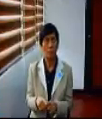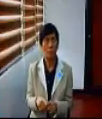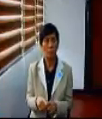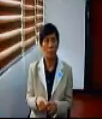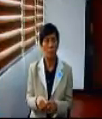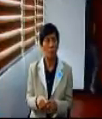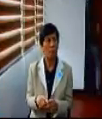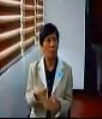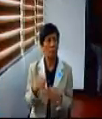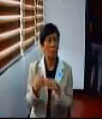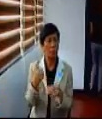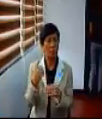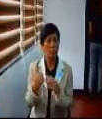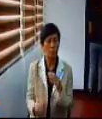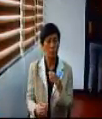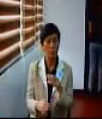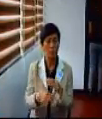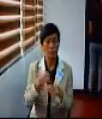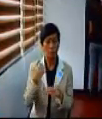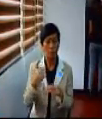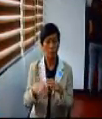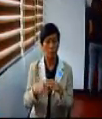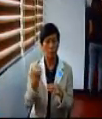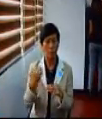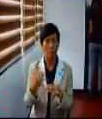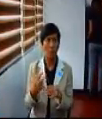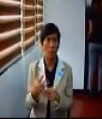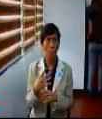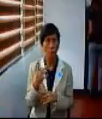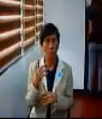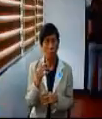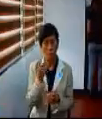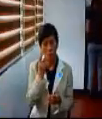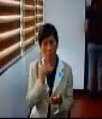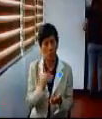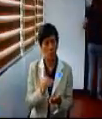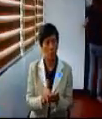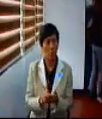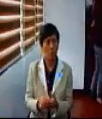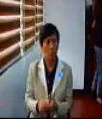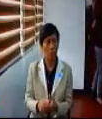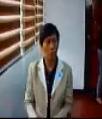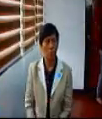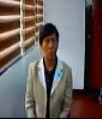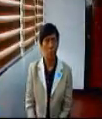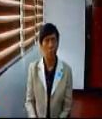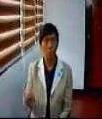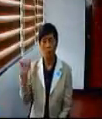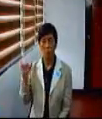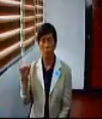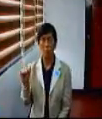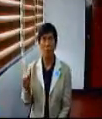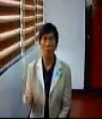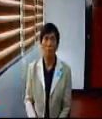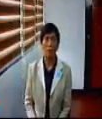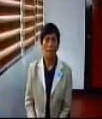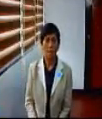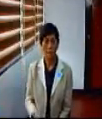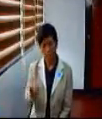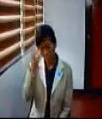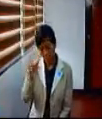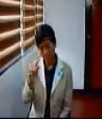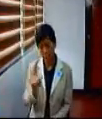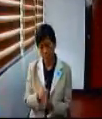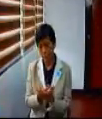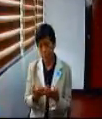documents via email to us, the legal representatives of the petitioners? Yes, I confirm and affirm that these are